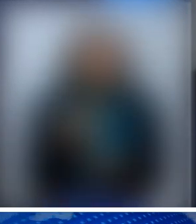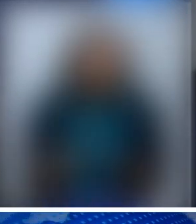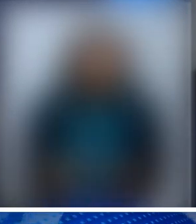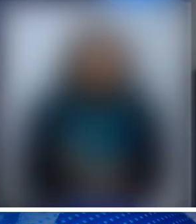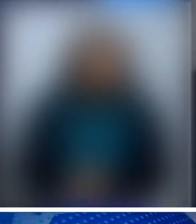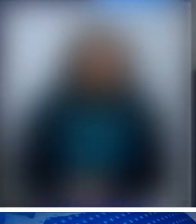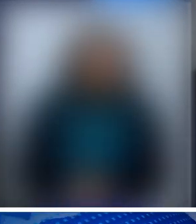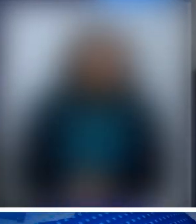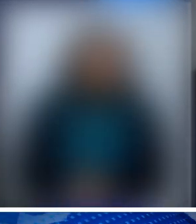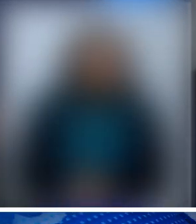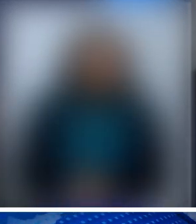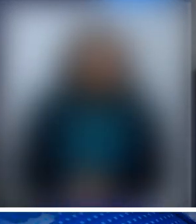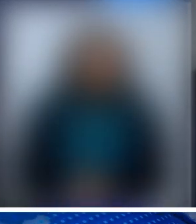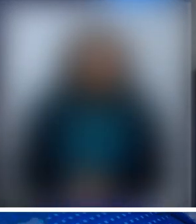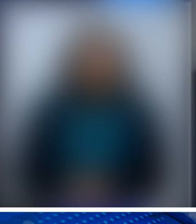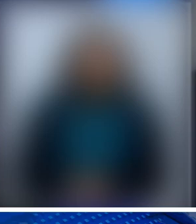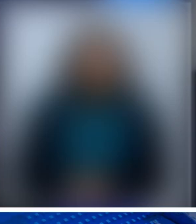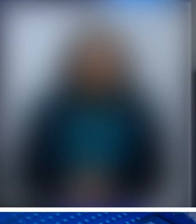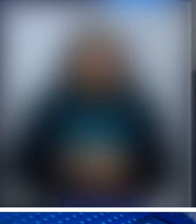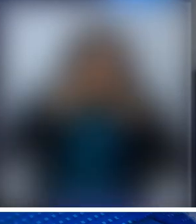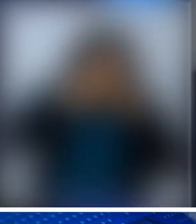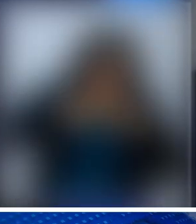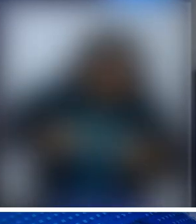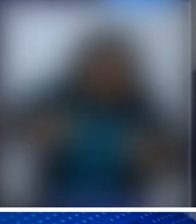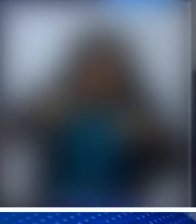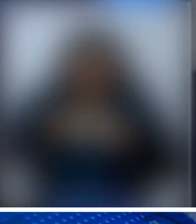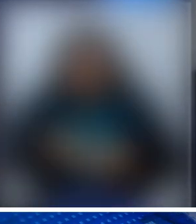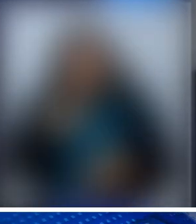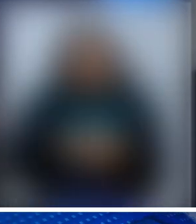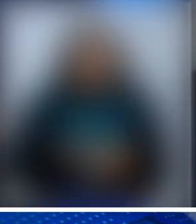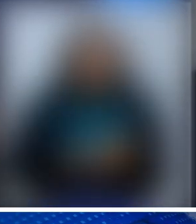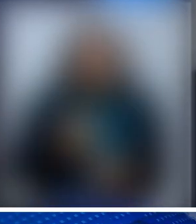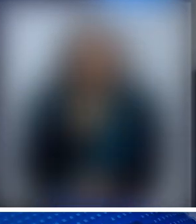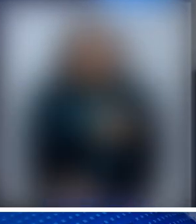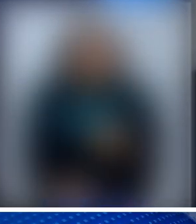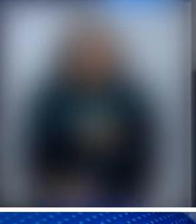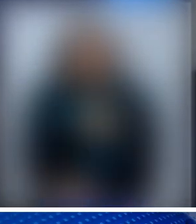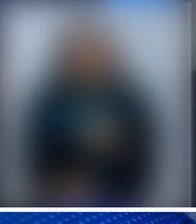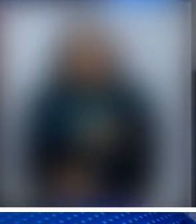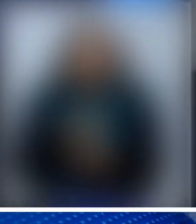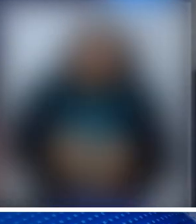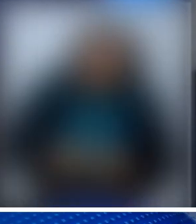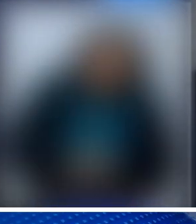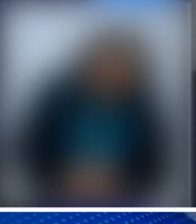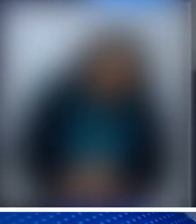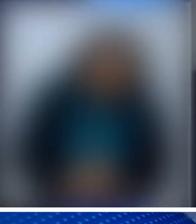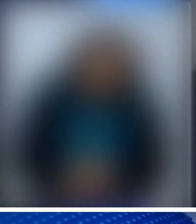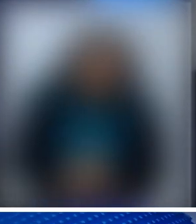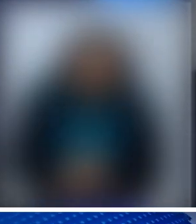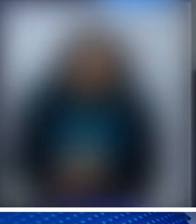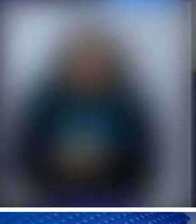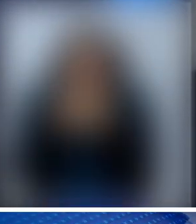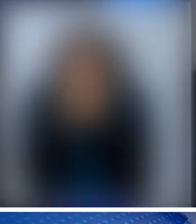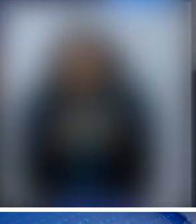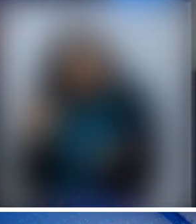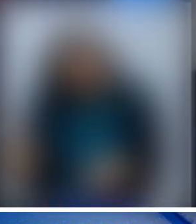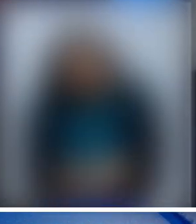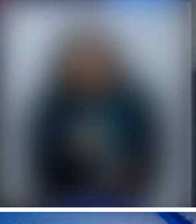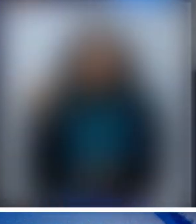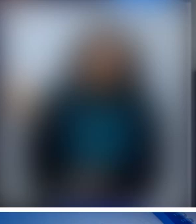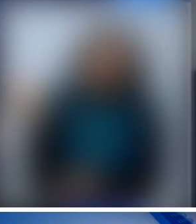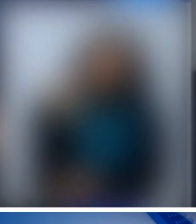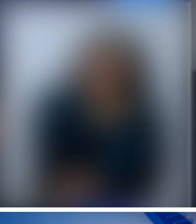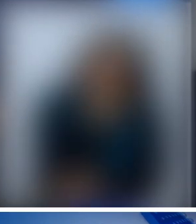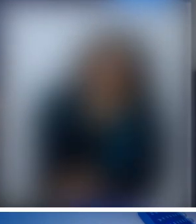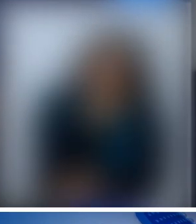survey is basically around livelihood. For instance, questions will be around food availability,